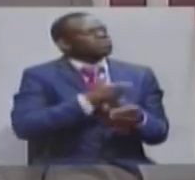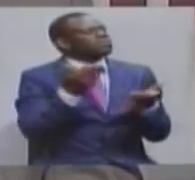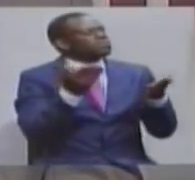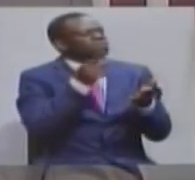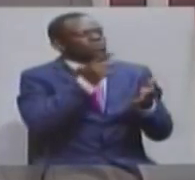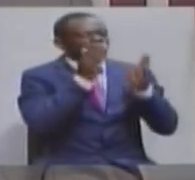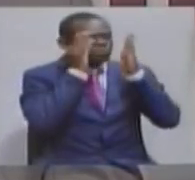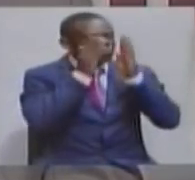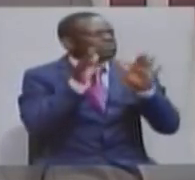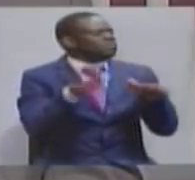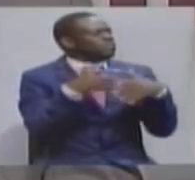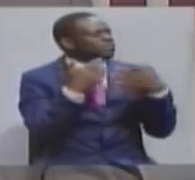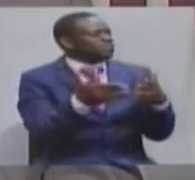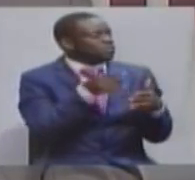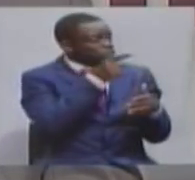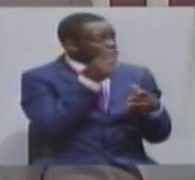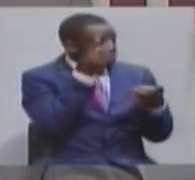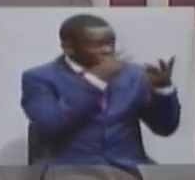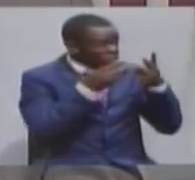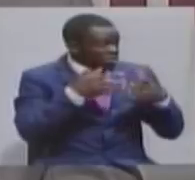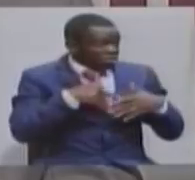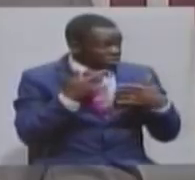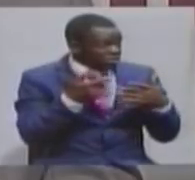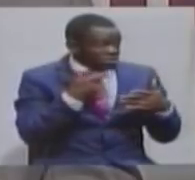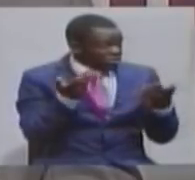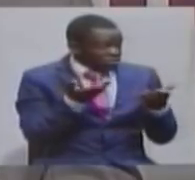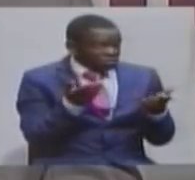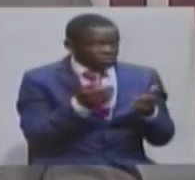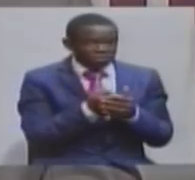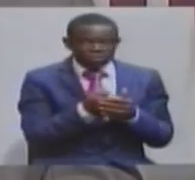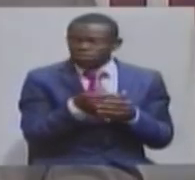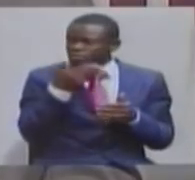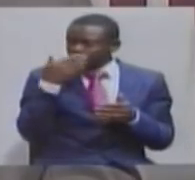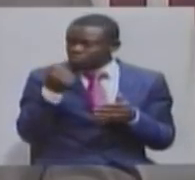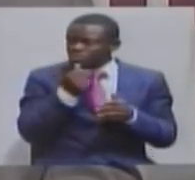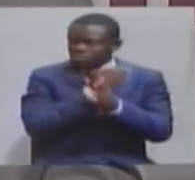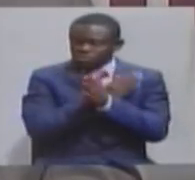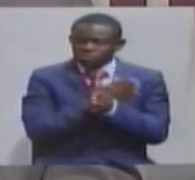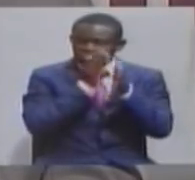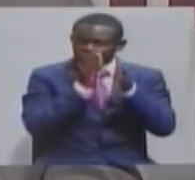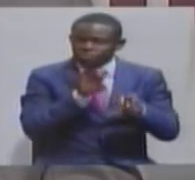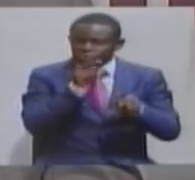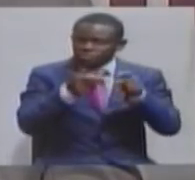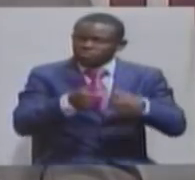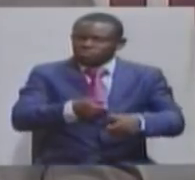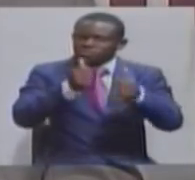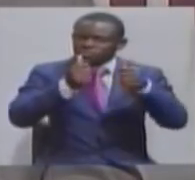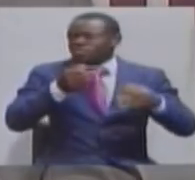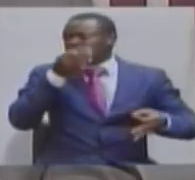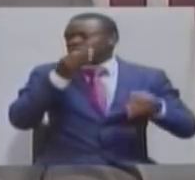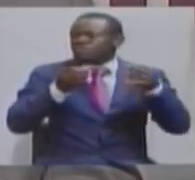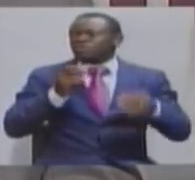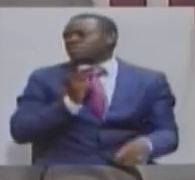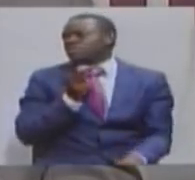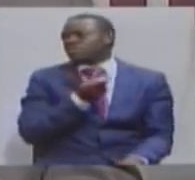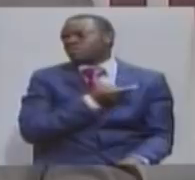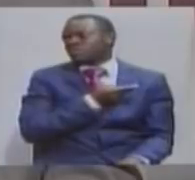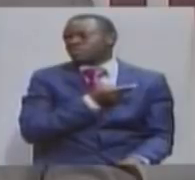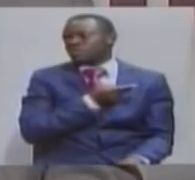the Zambians judge this. It is not them or us to judge. Let the Zambians judge and see who is